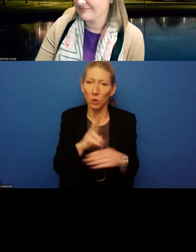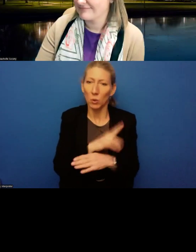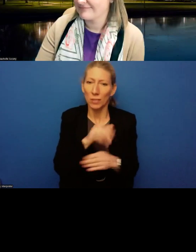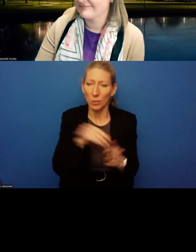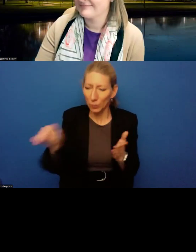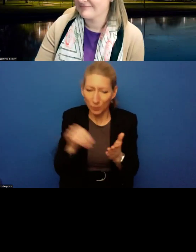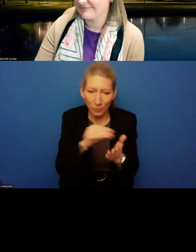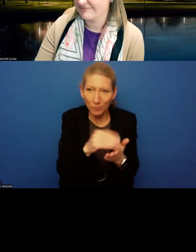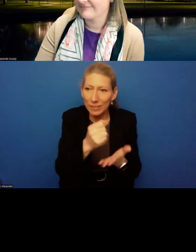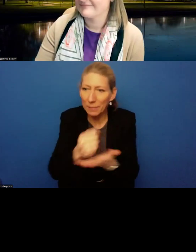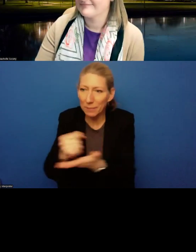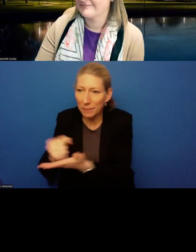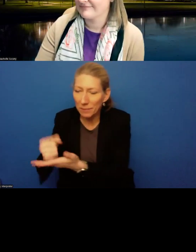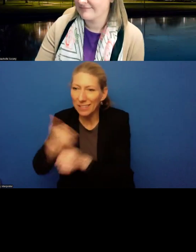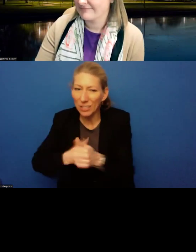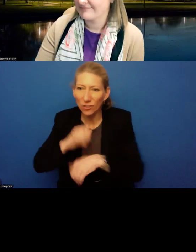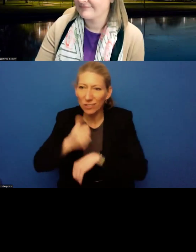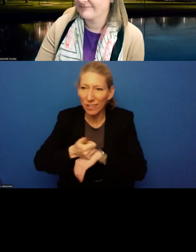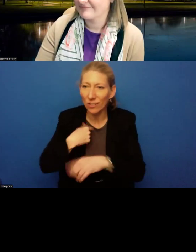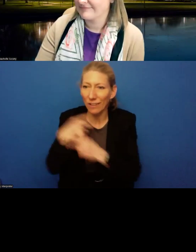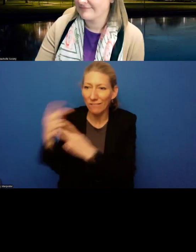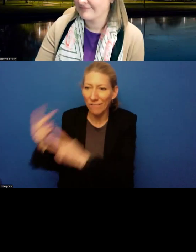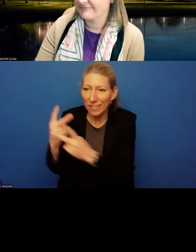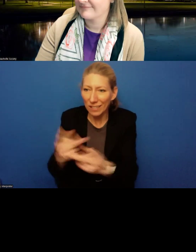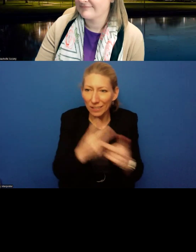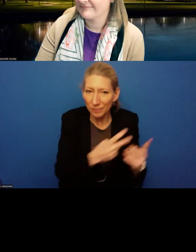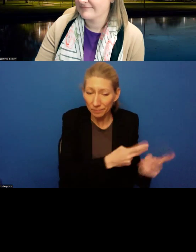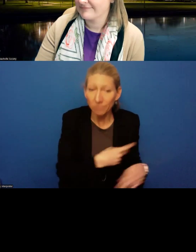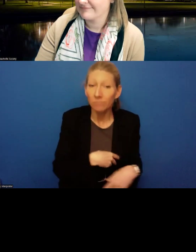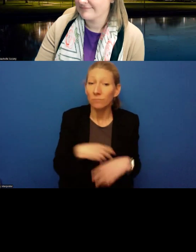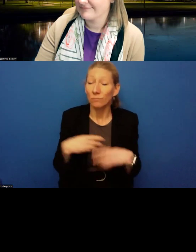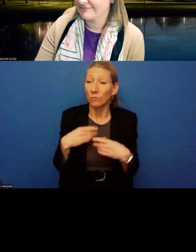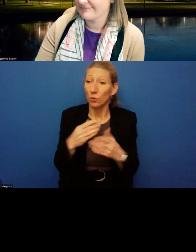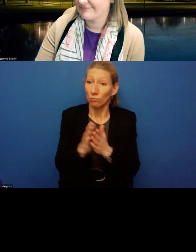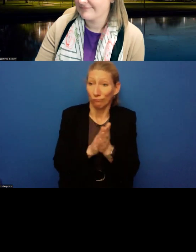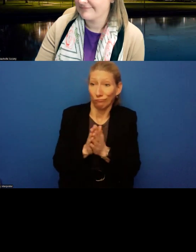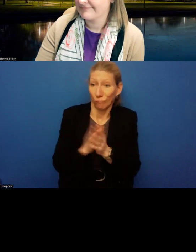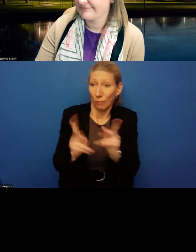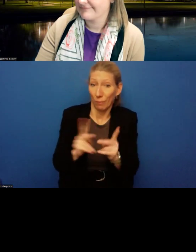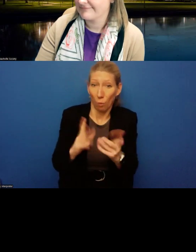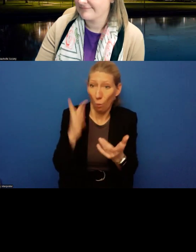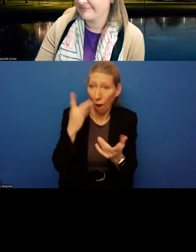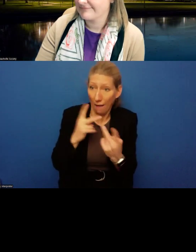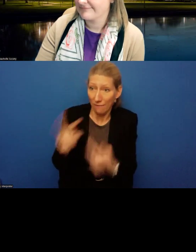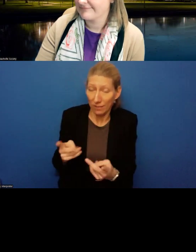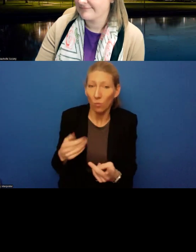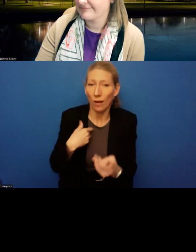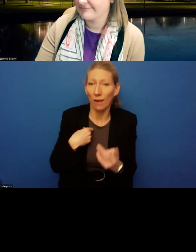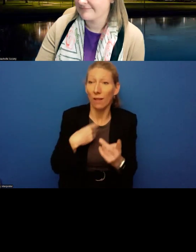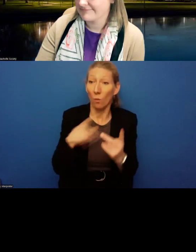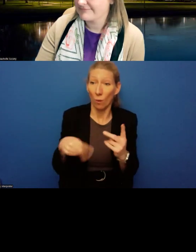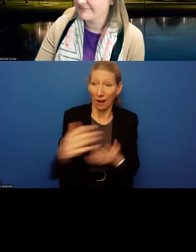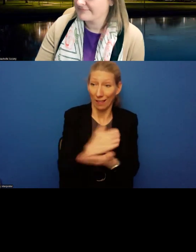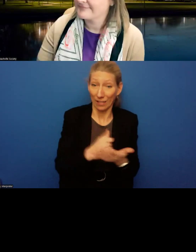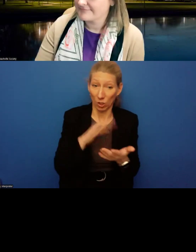stamp impressions at each station they visited. To incentivize visiting each station, we collected completed passports and entered